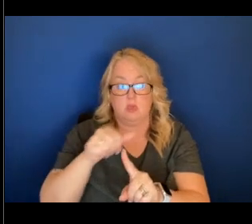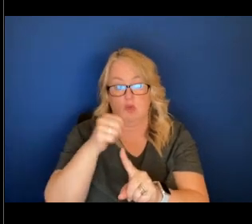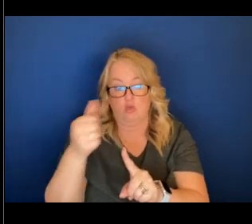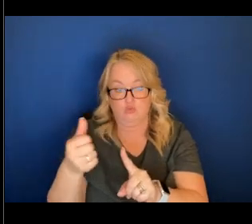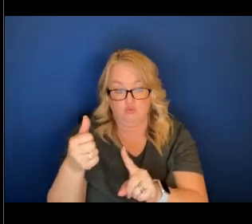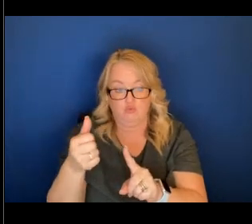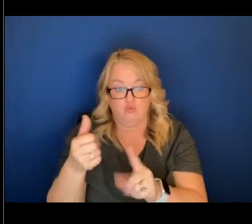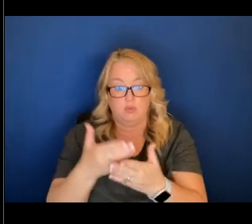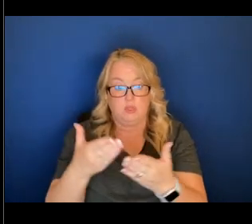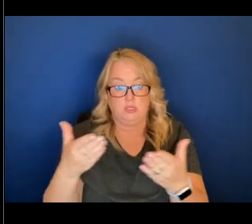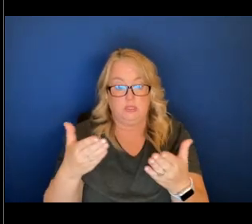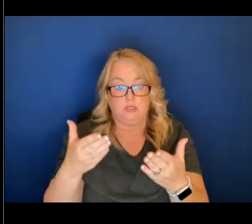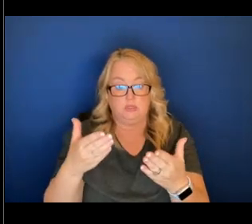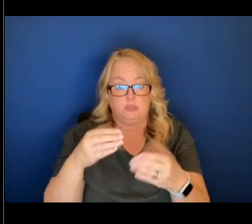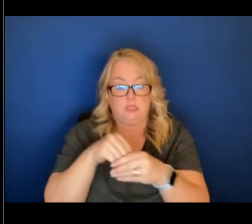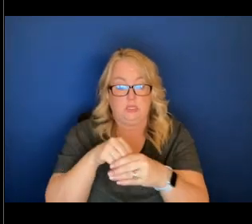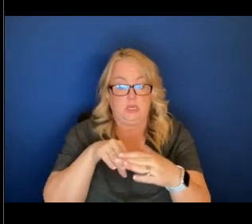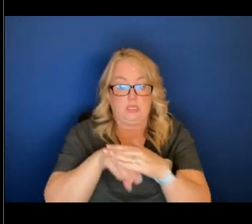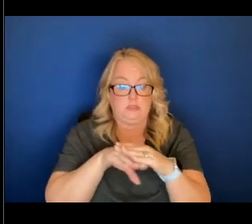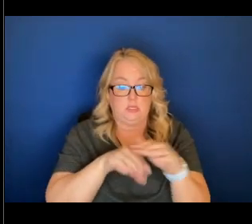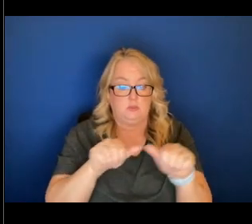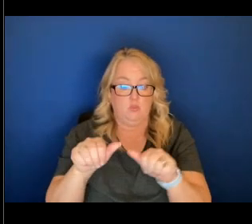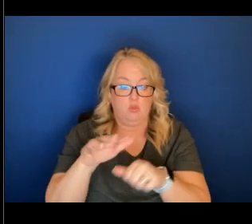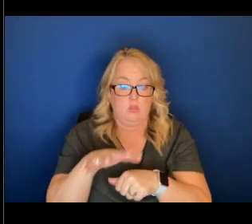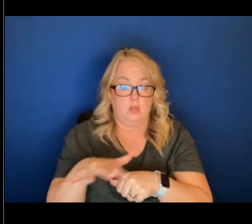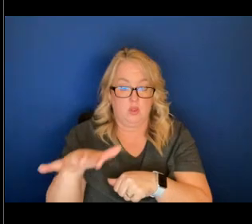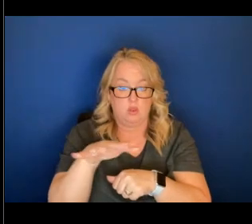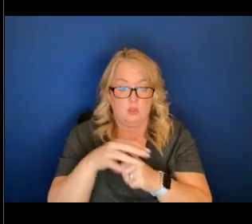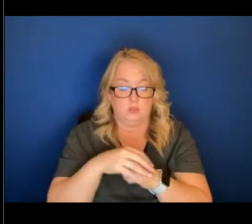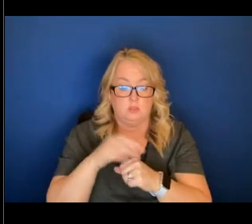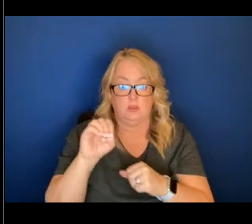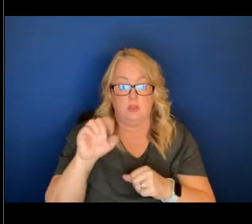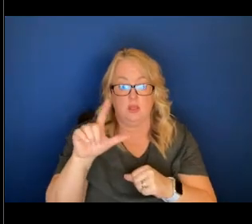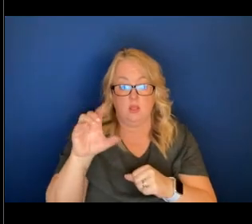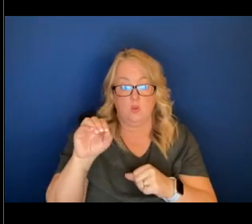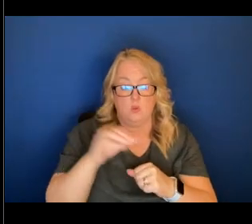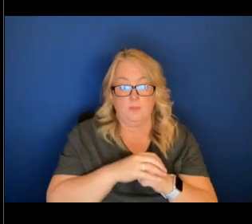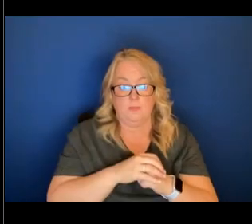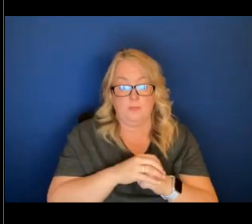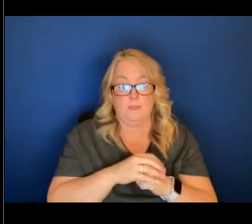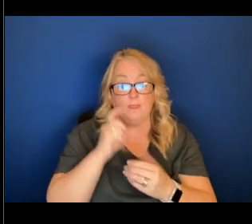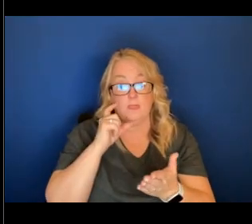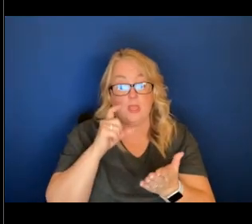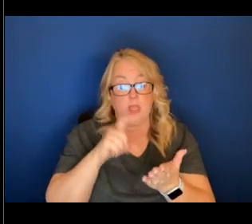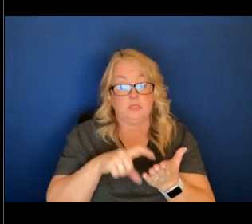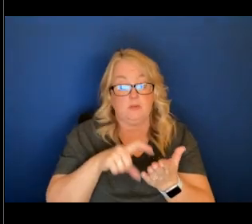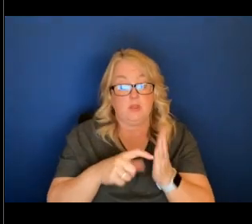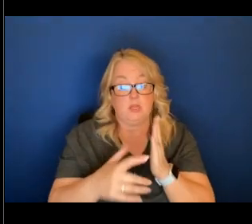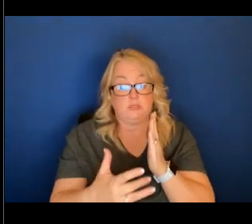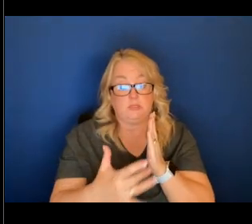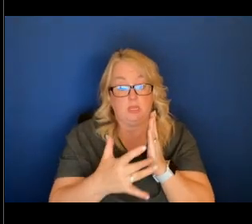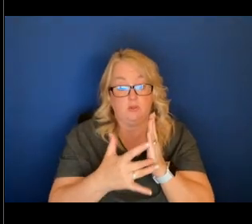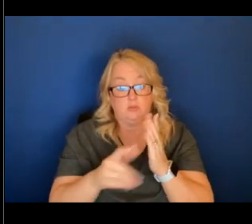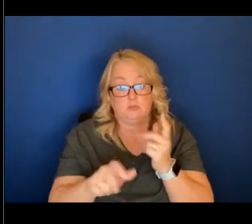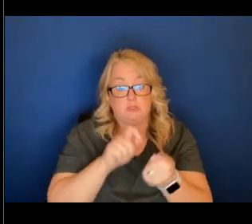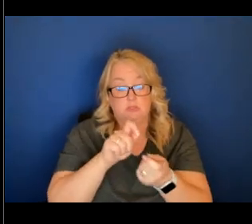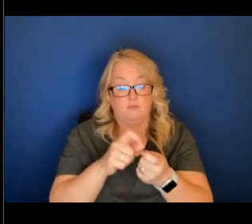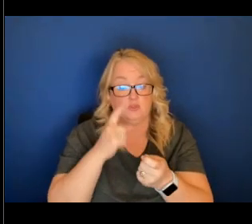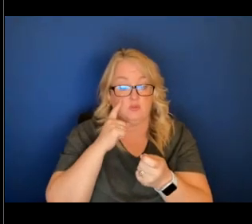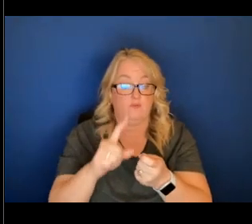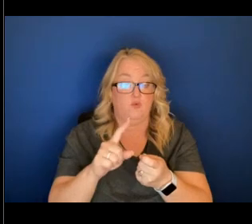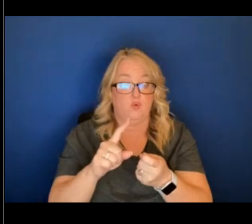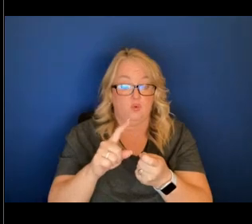environmental controls in accessible locations. ELO, identify the technical specifications for